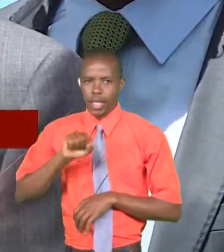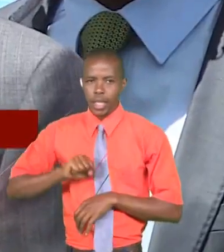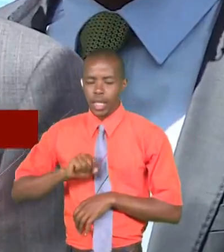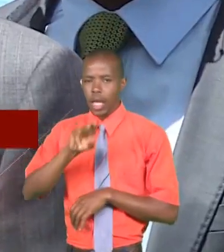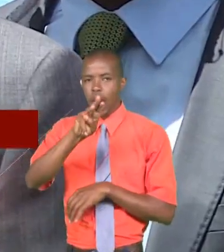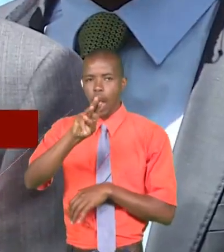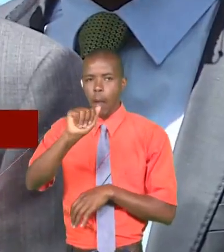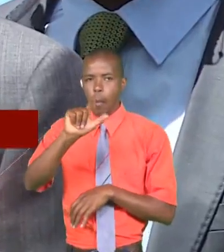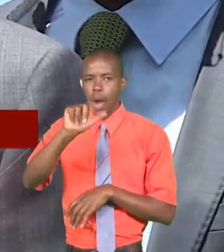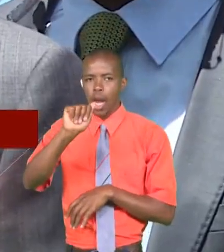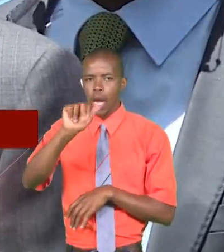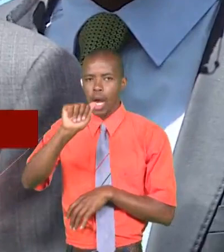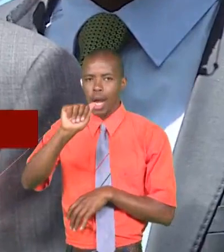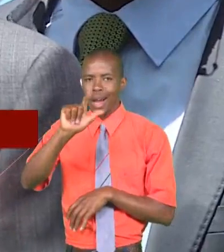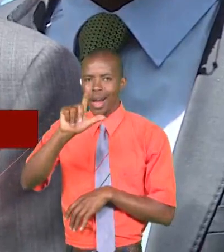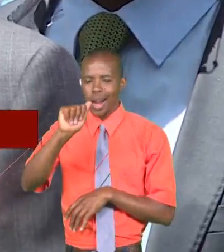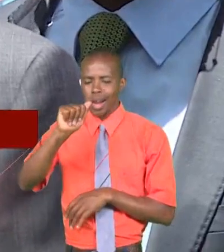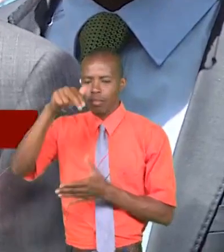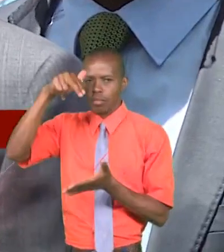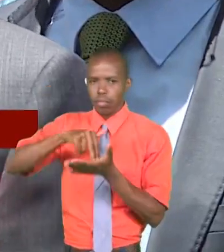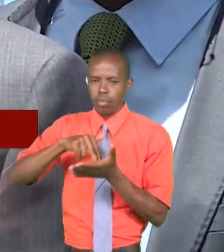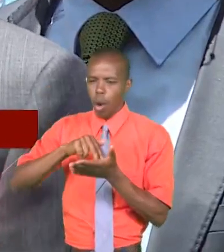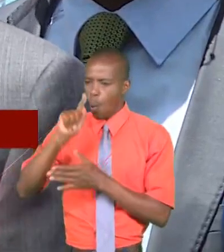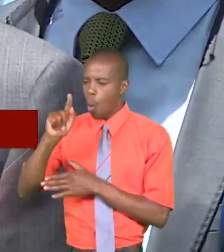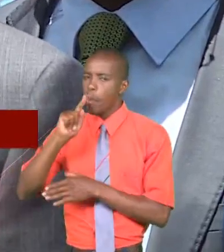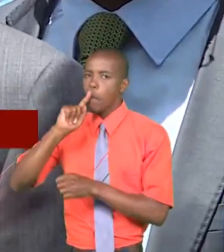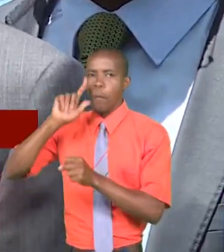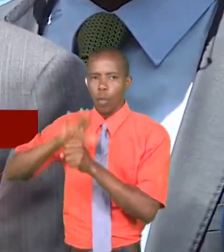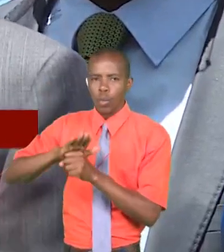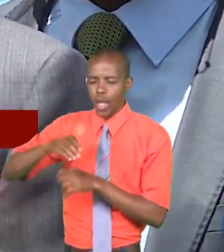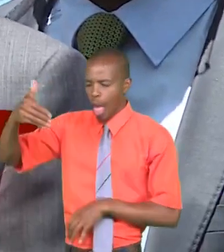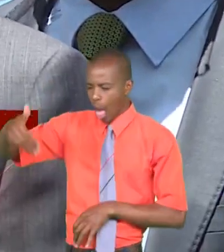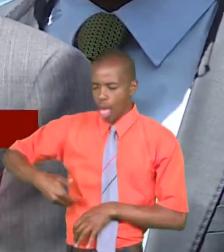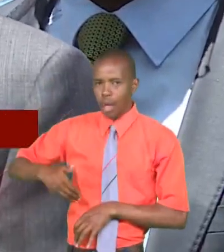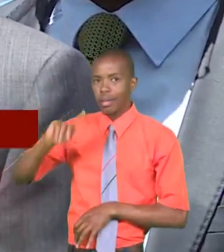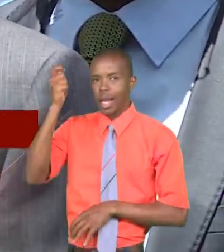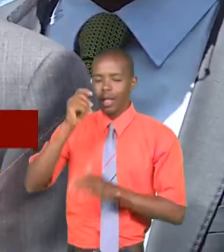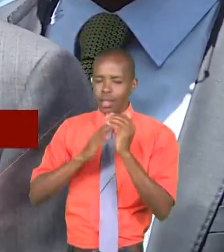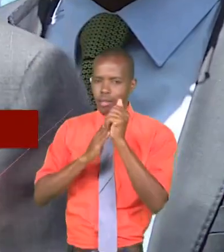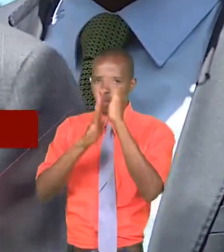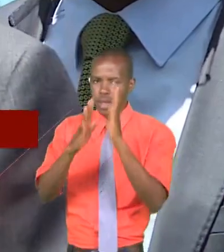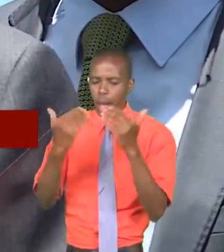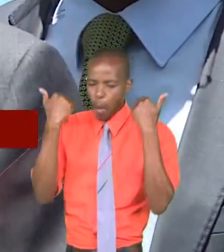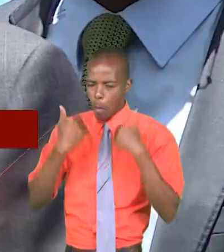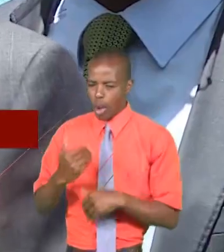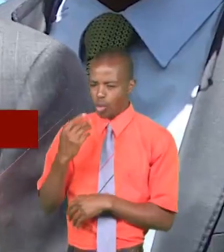out as one of the most promising young Kenyan leaders. I